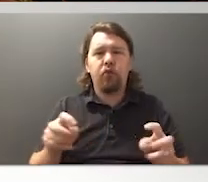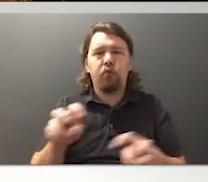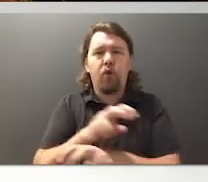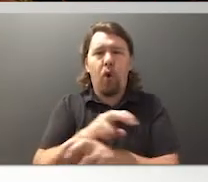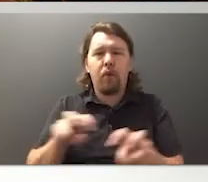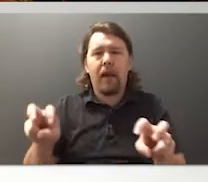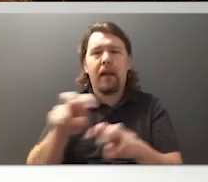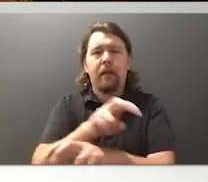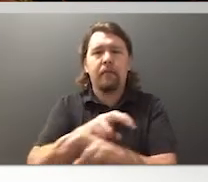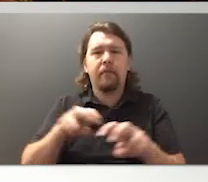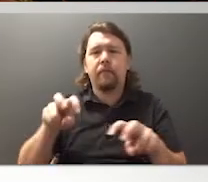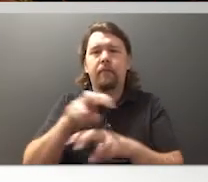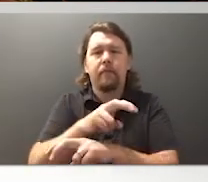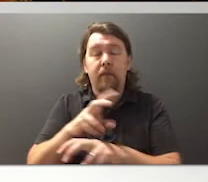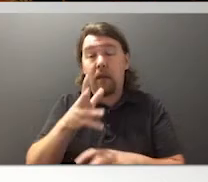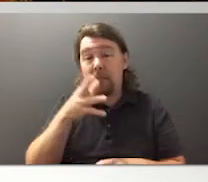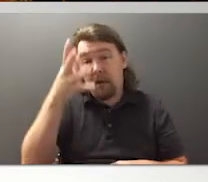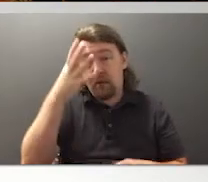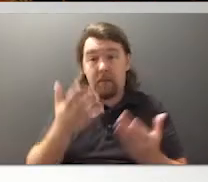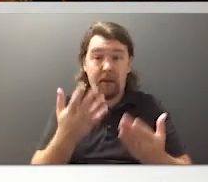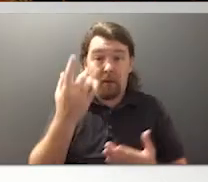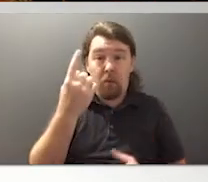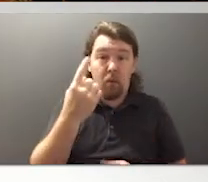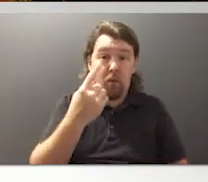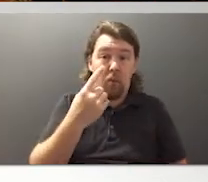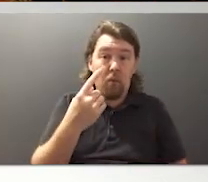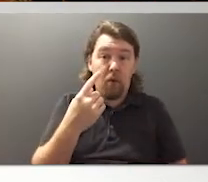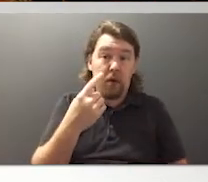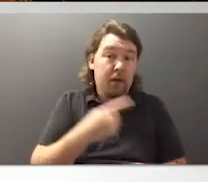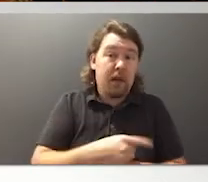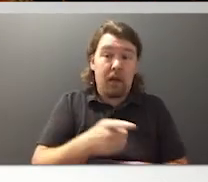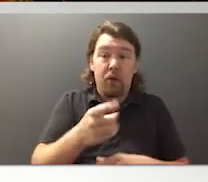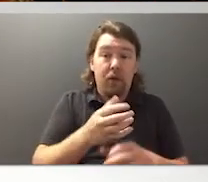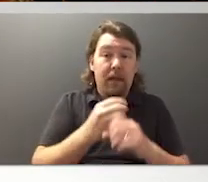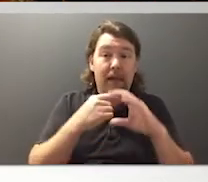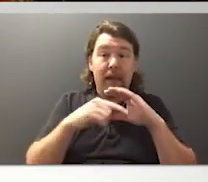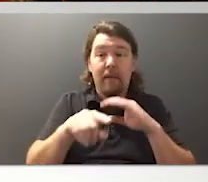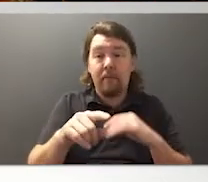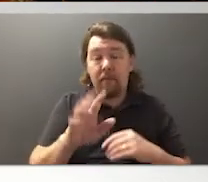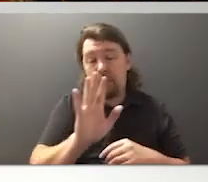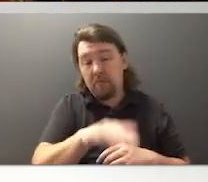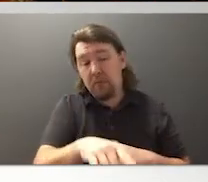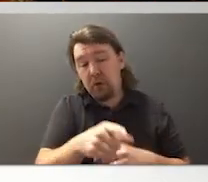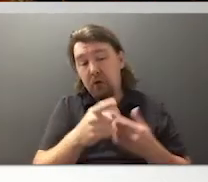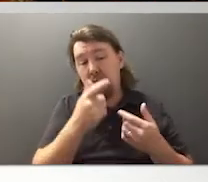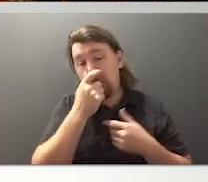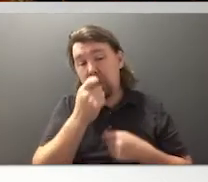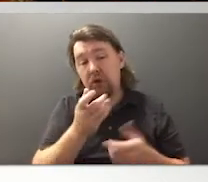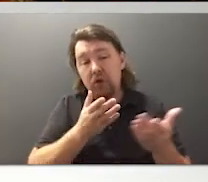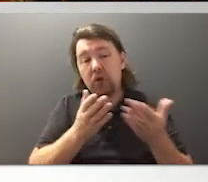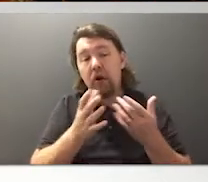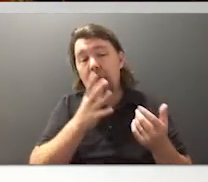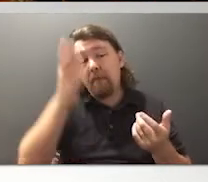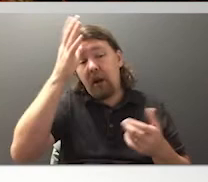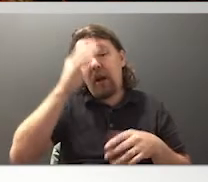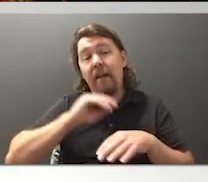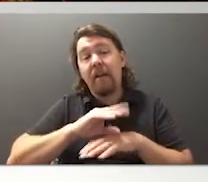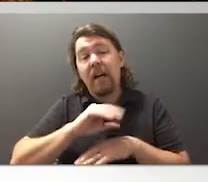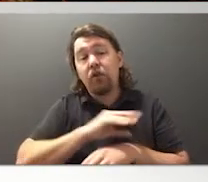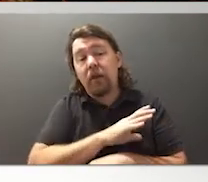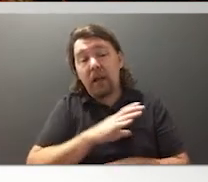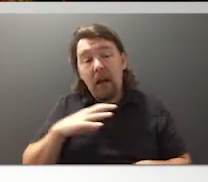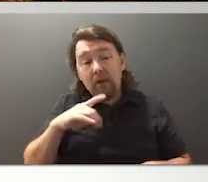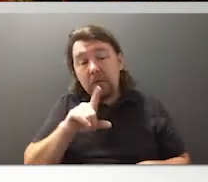you might get an email one day that says, are you interested in serving on our Parent Advisory Council? And they help